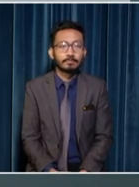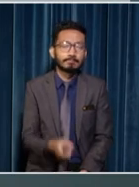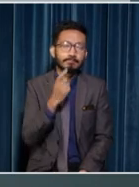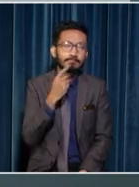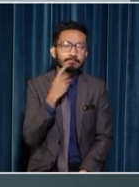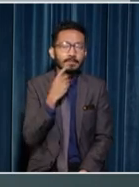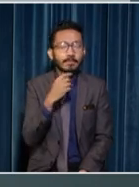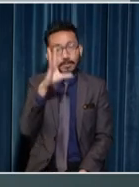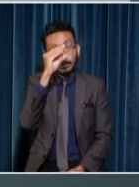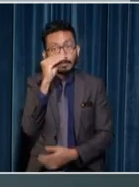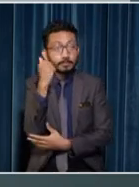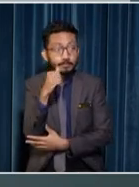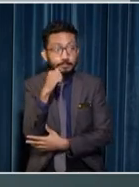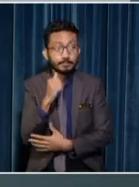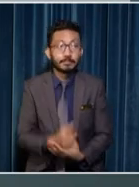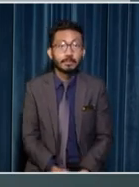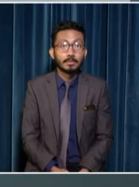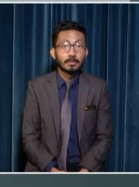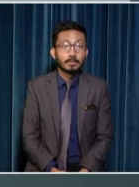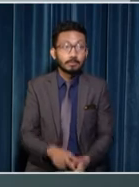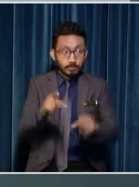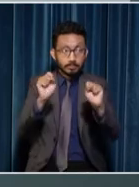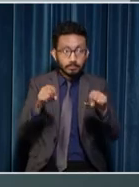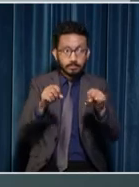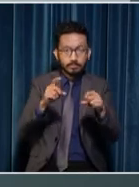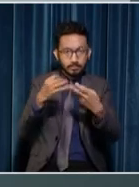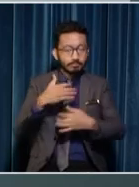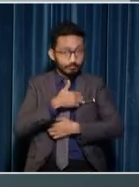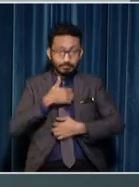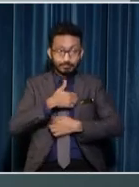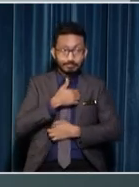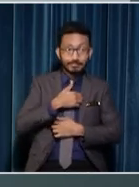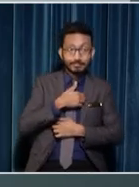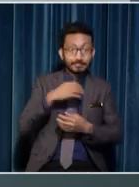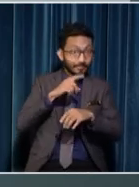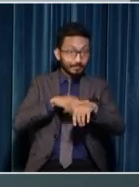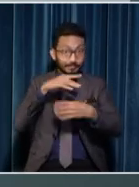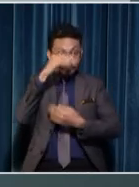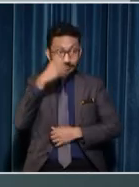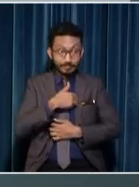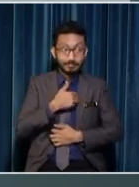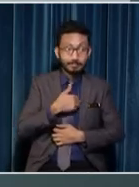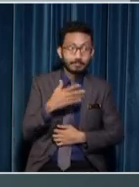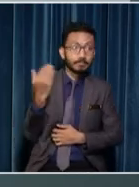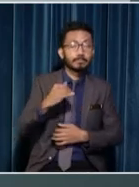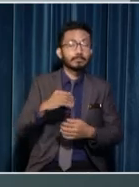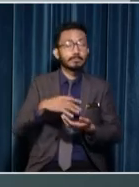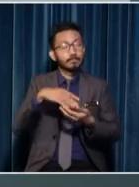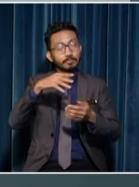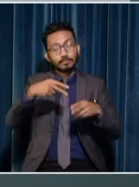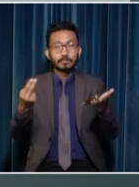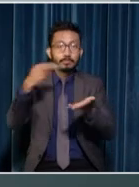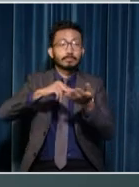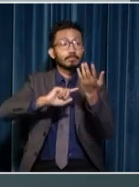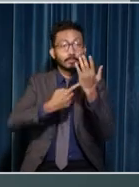Well, boys and girls, did you have fun during the lesson? Let's recall what you